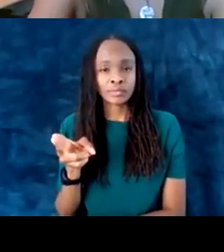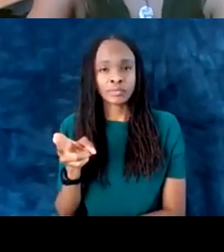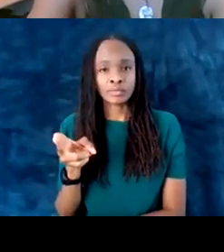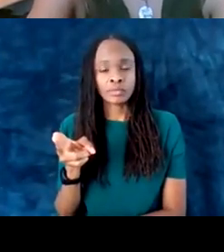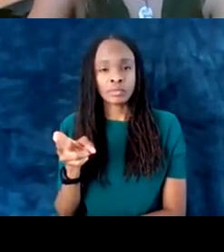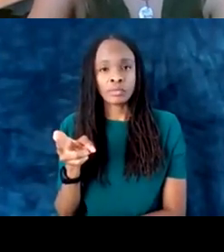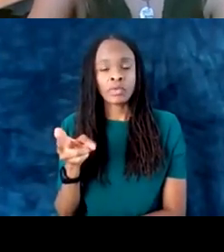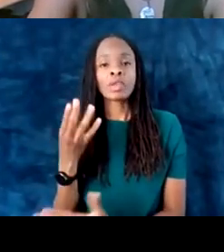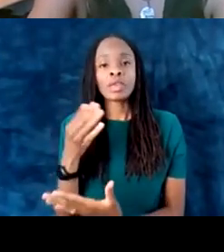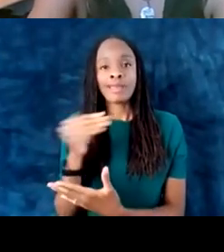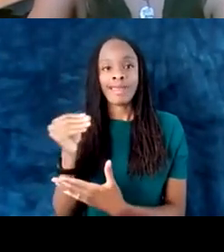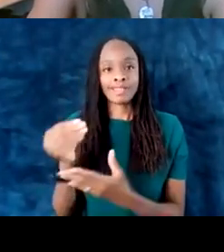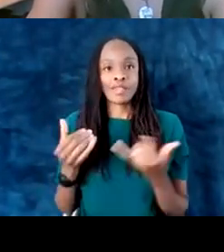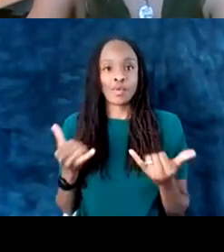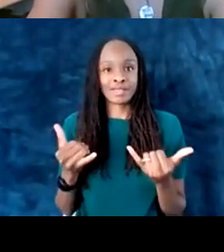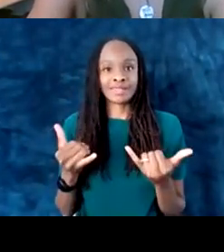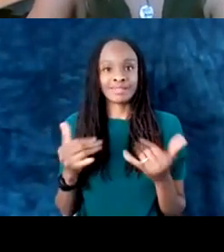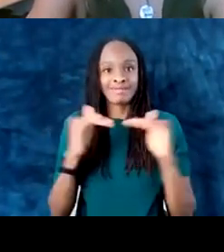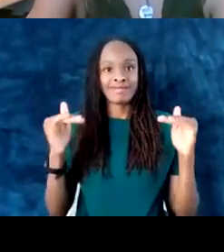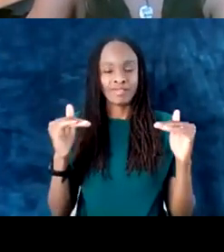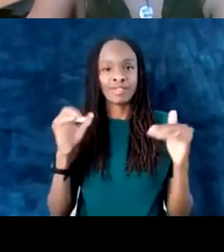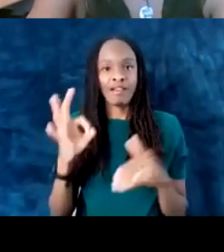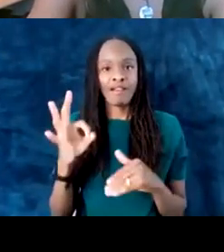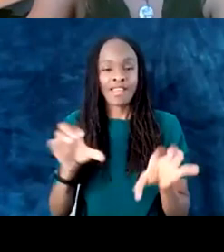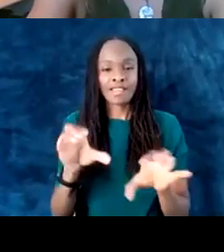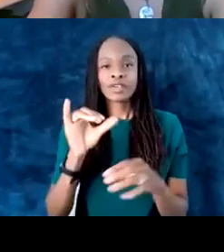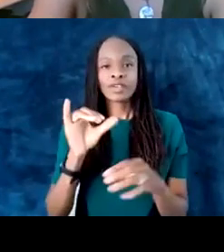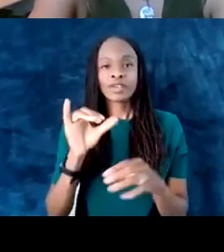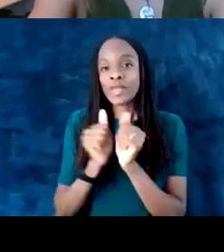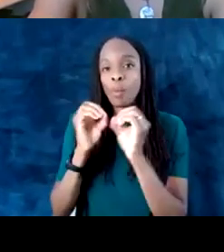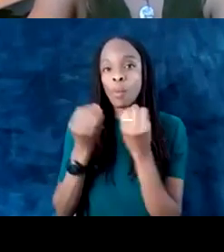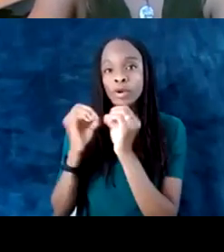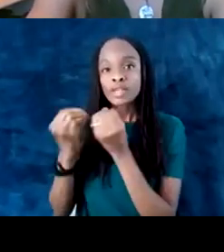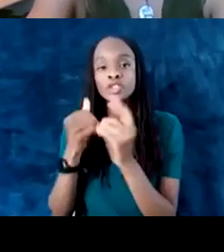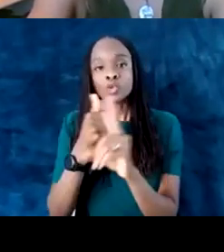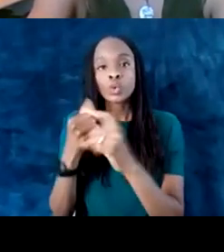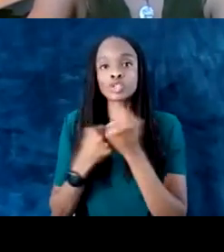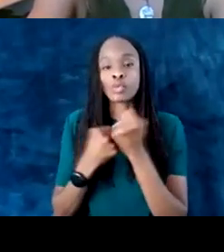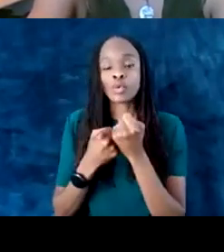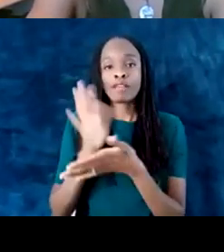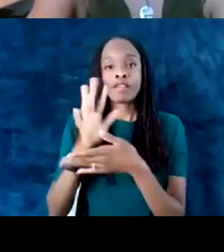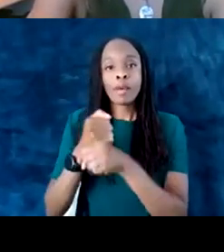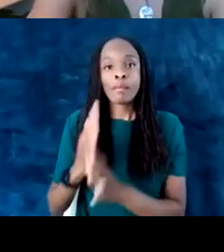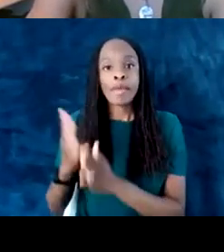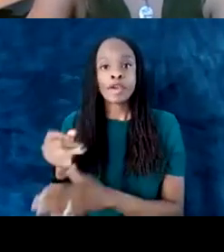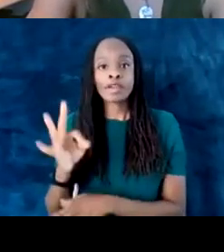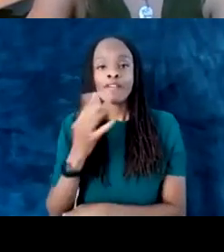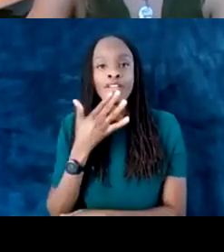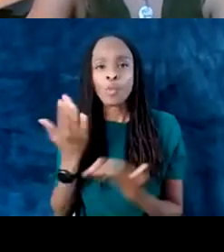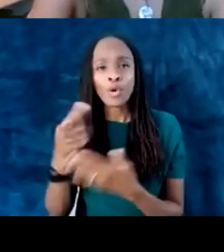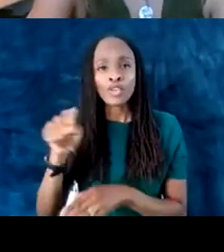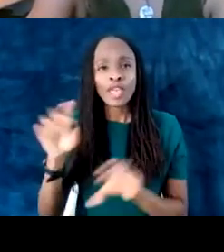and present state of activities that organizations that are supporting filmmakers of color? Like, what are they